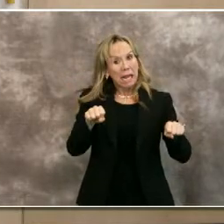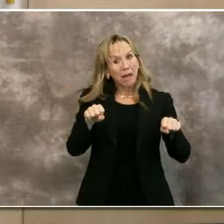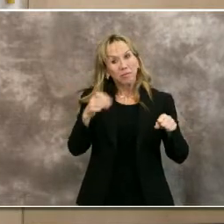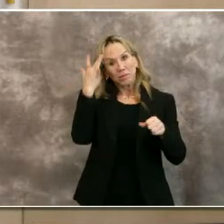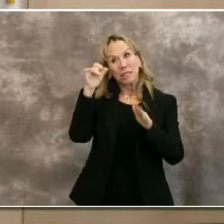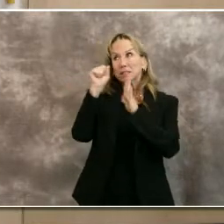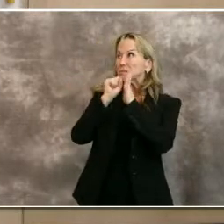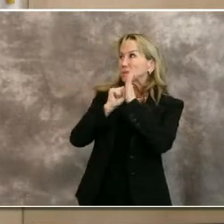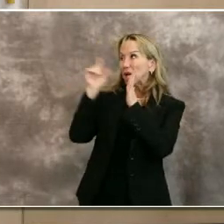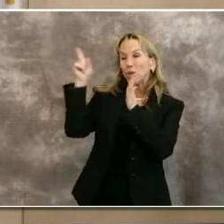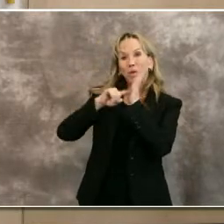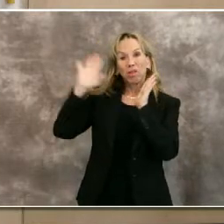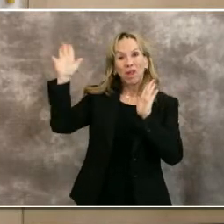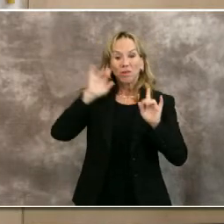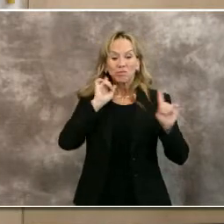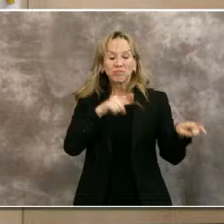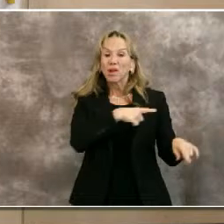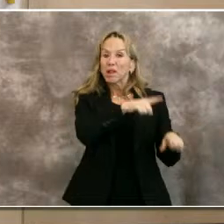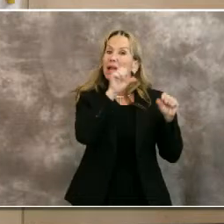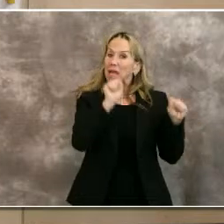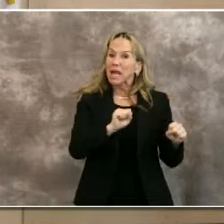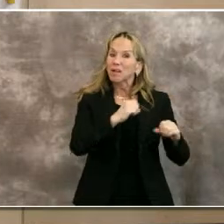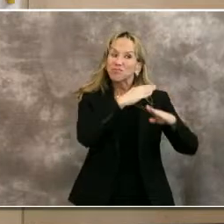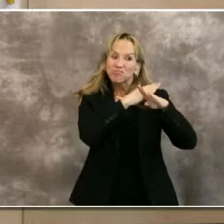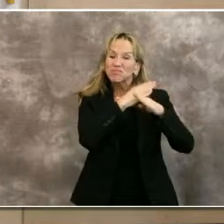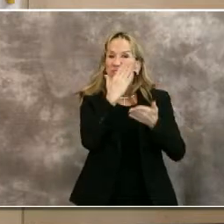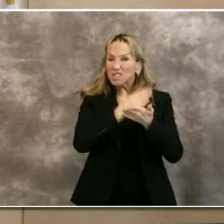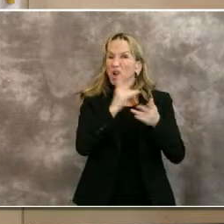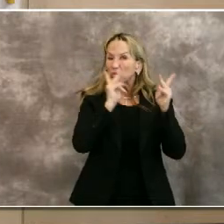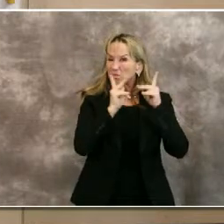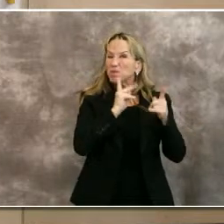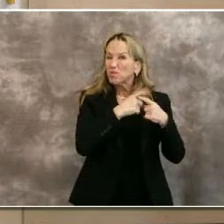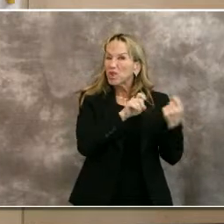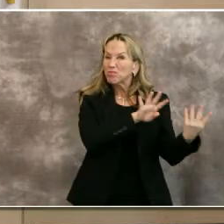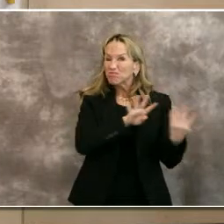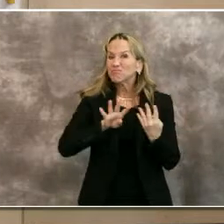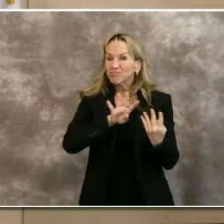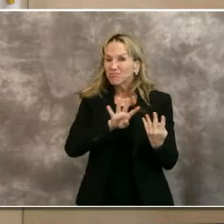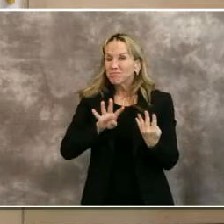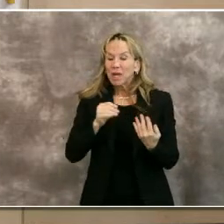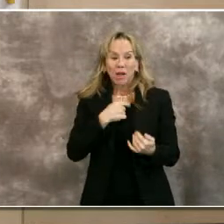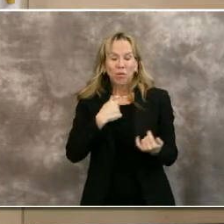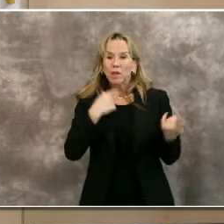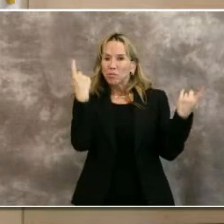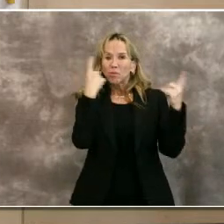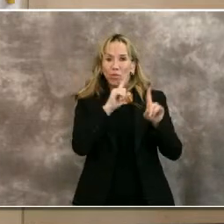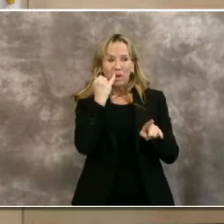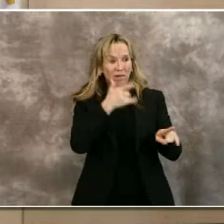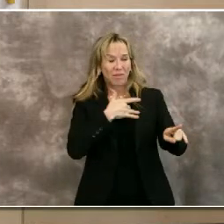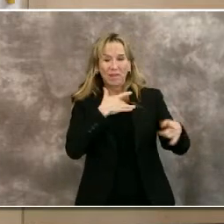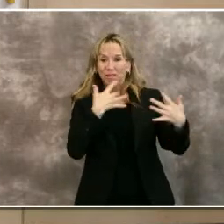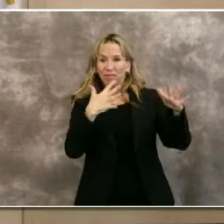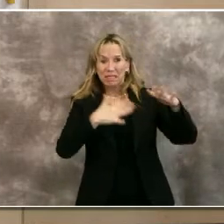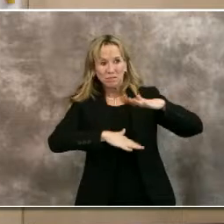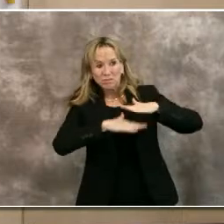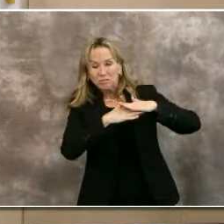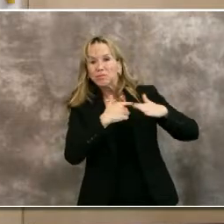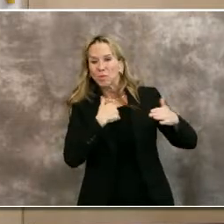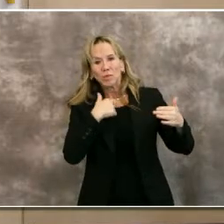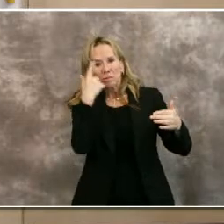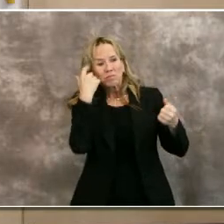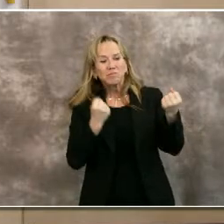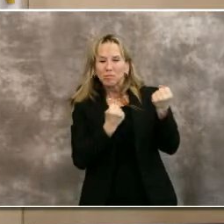can do that if they need to. So we agree with that decision, and we'll support